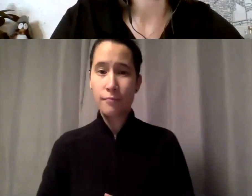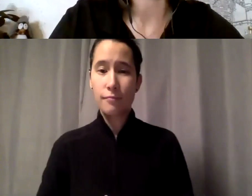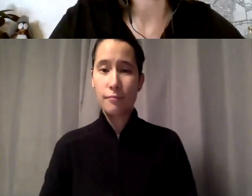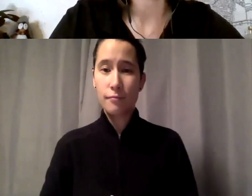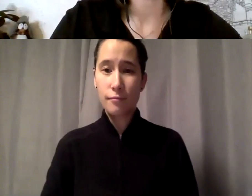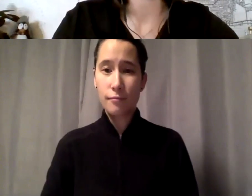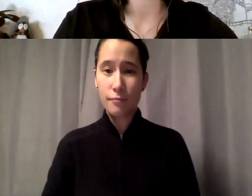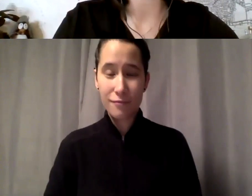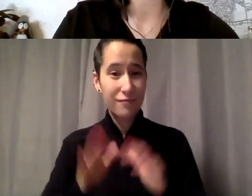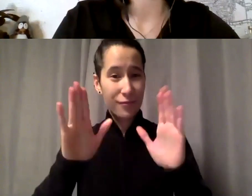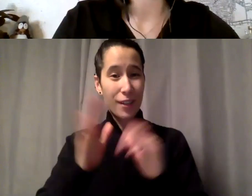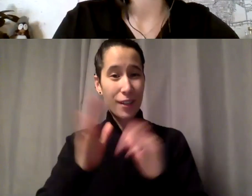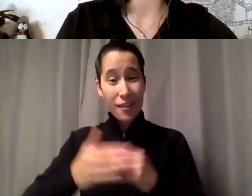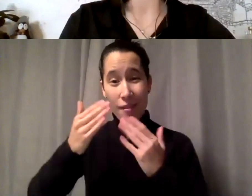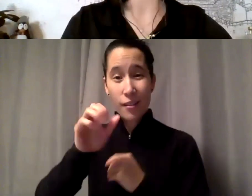Great, thank you, Shauna. I'm